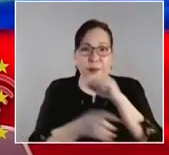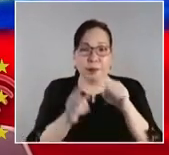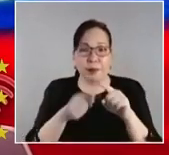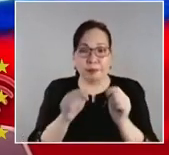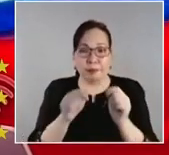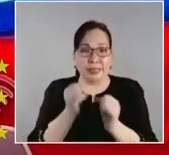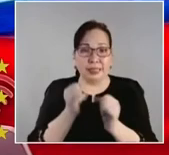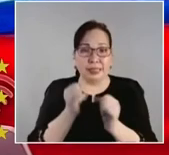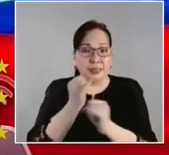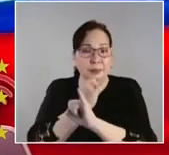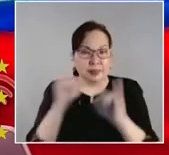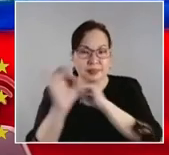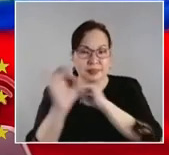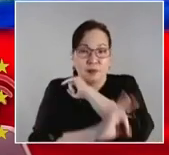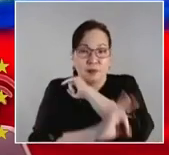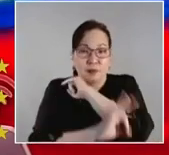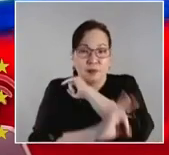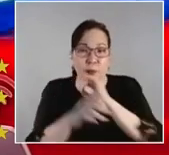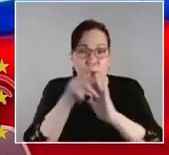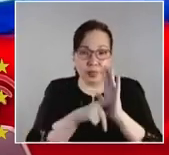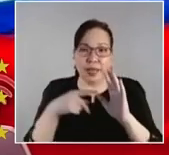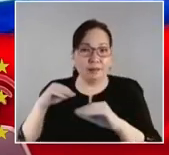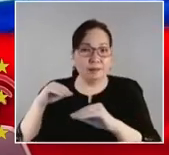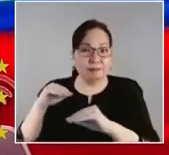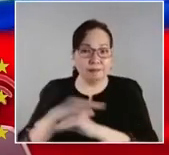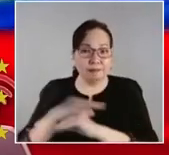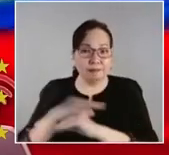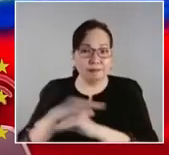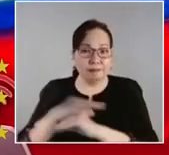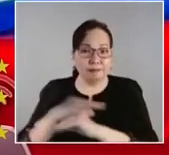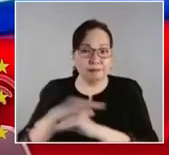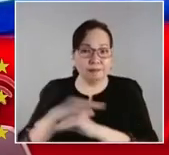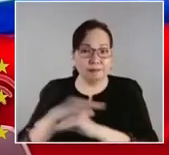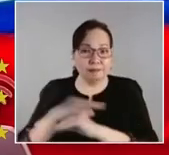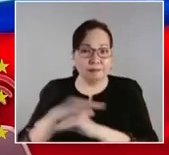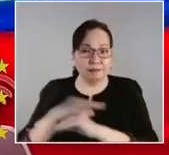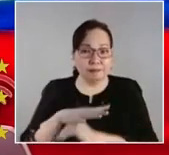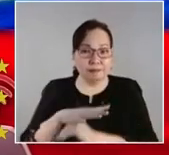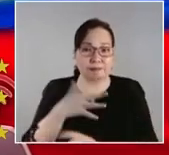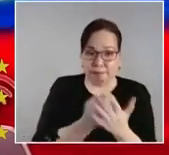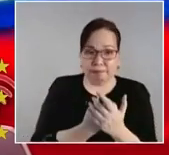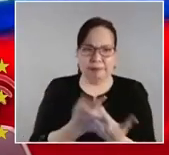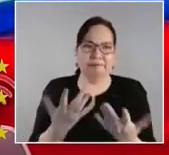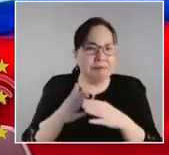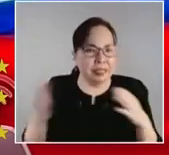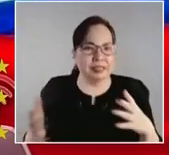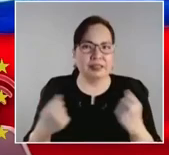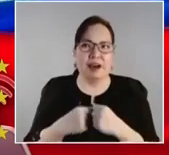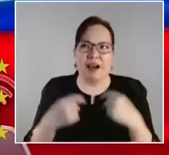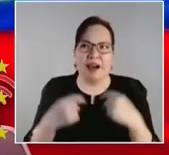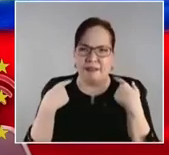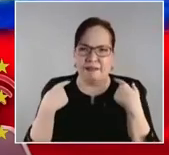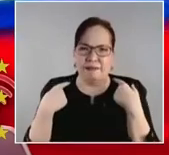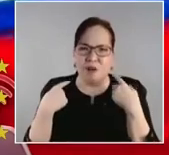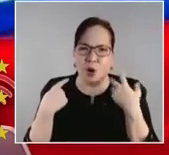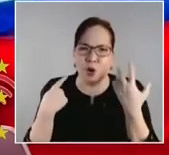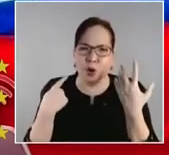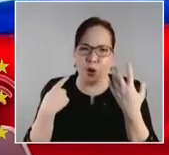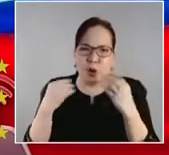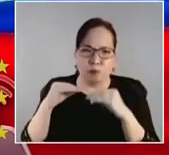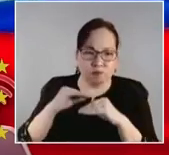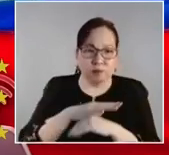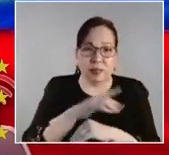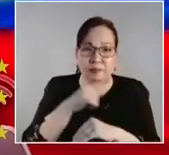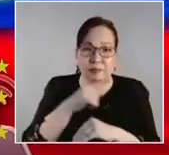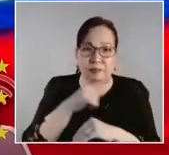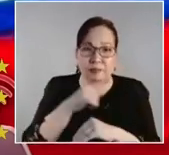on our economy will be tremendous if we are able to exploit the